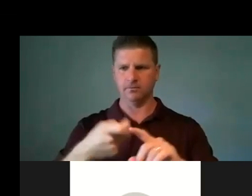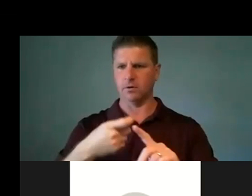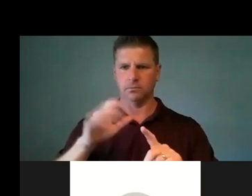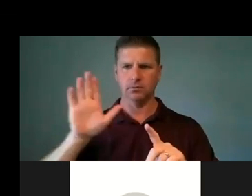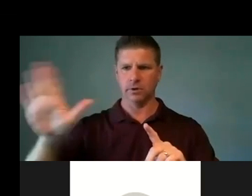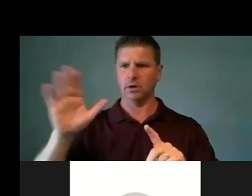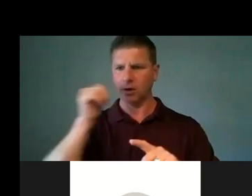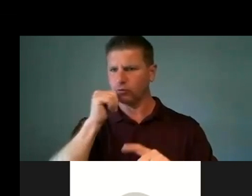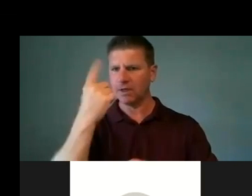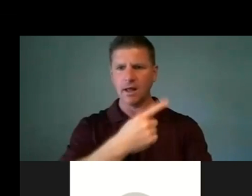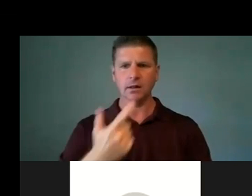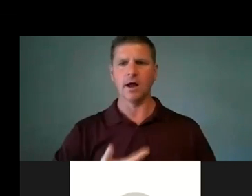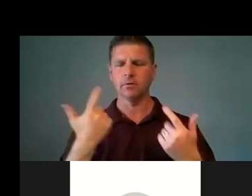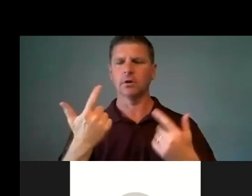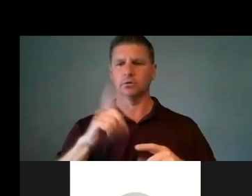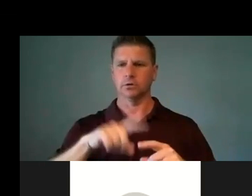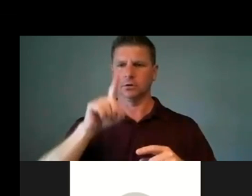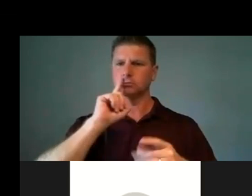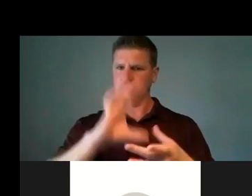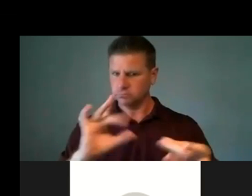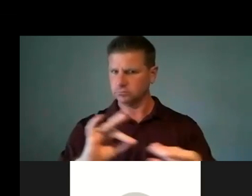let us know how they feel about this project.